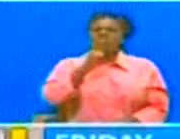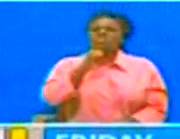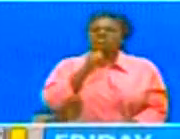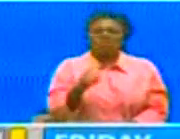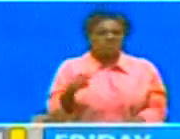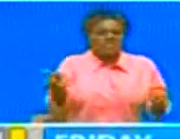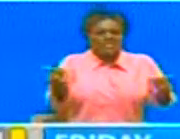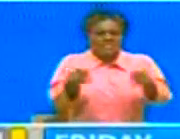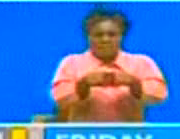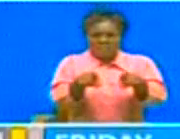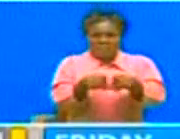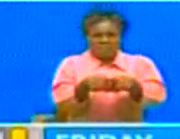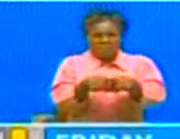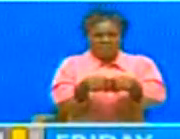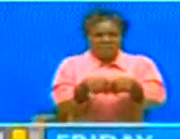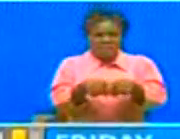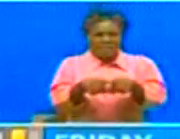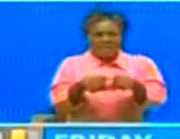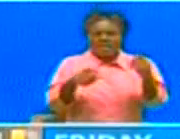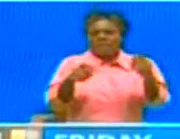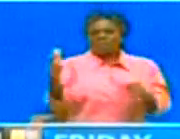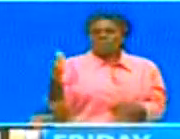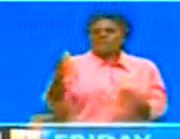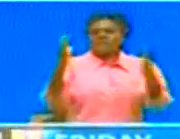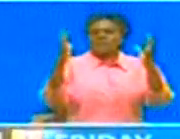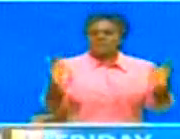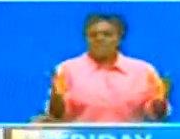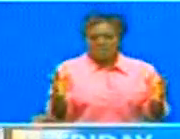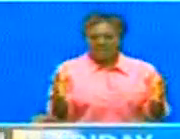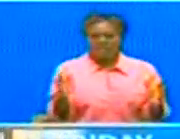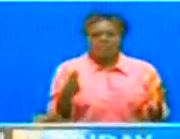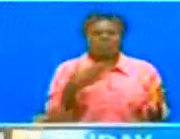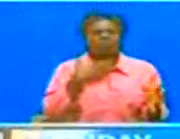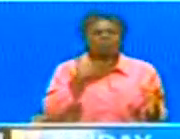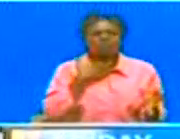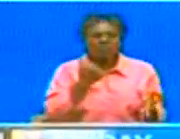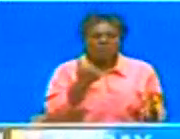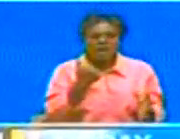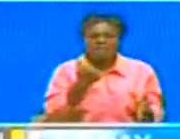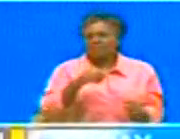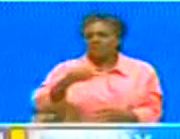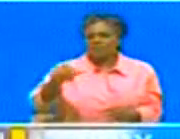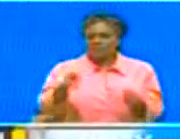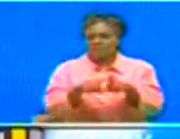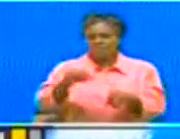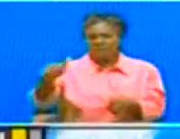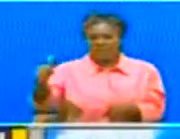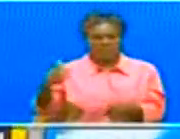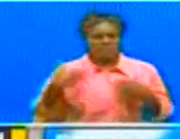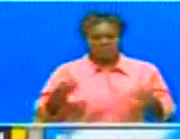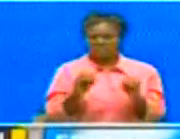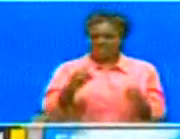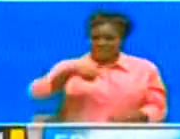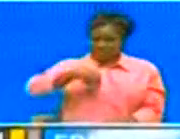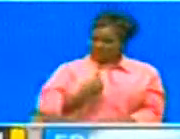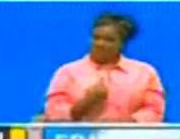like the big media. When you said we don't want our material carried by okay. by other people. All right.